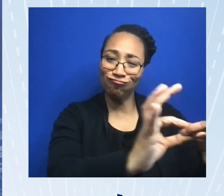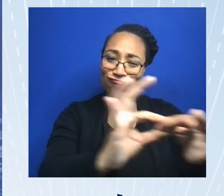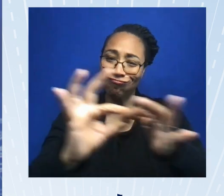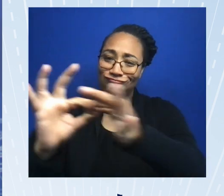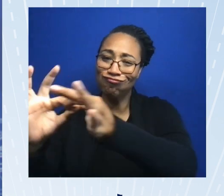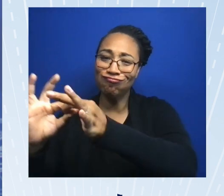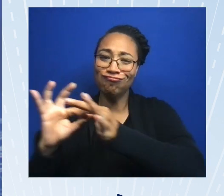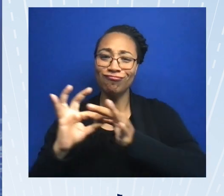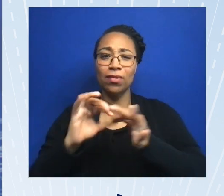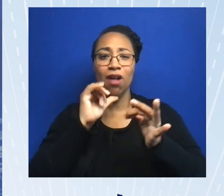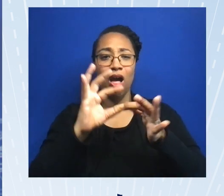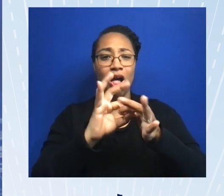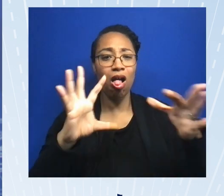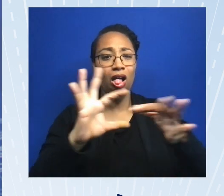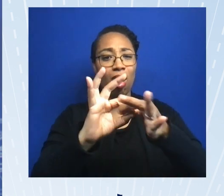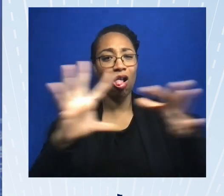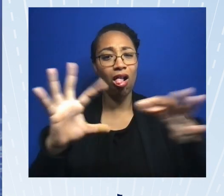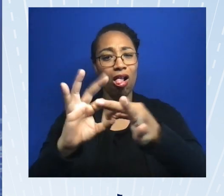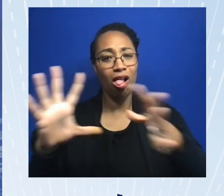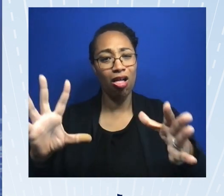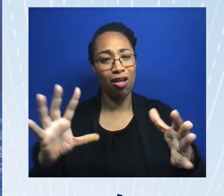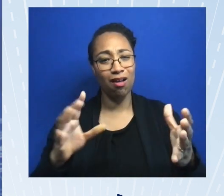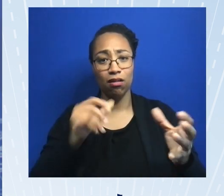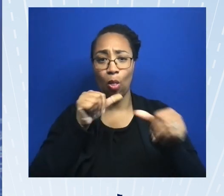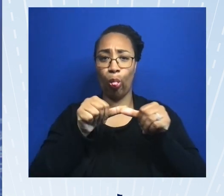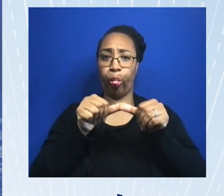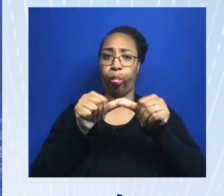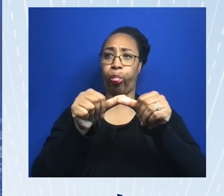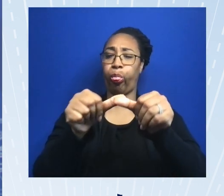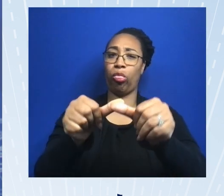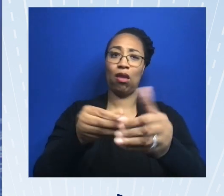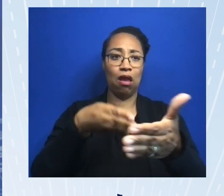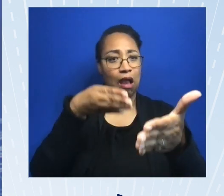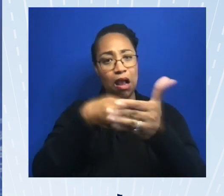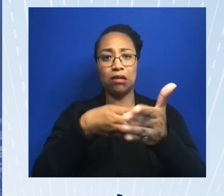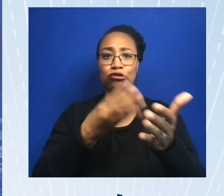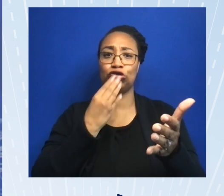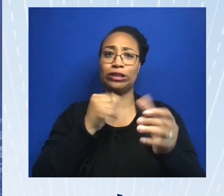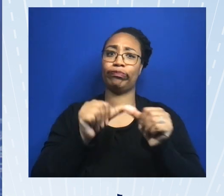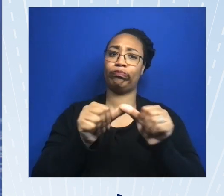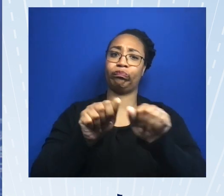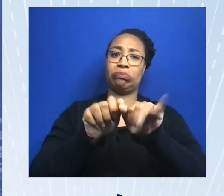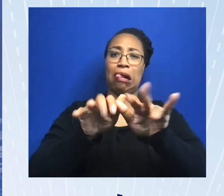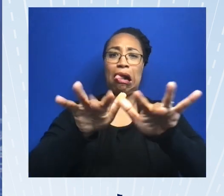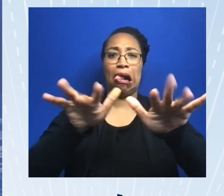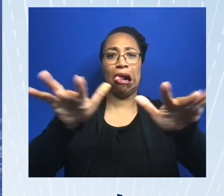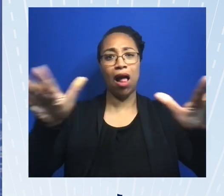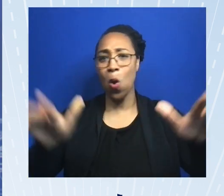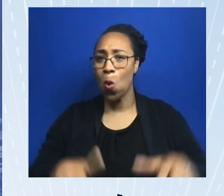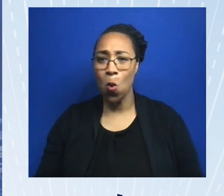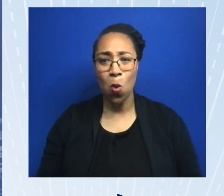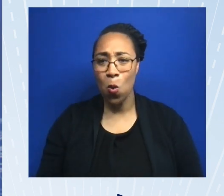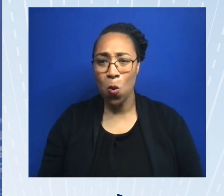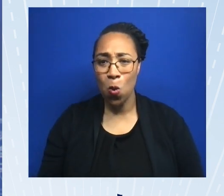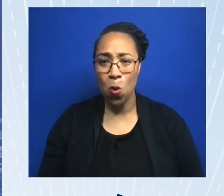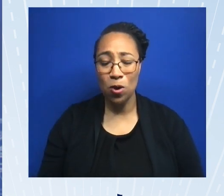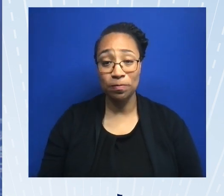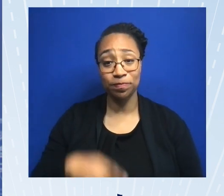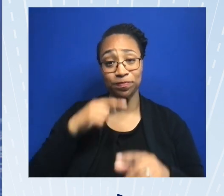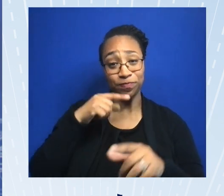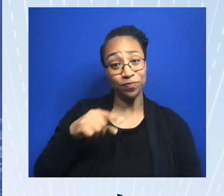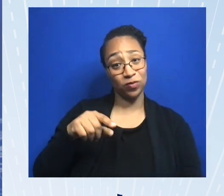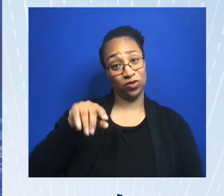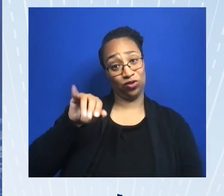gunman entered a synagogue in Colleyville, Texas, in January 2022, taking the rabbi and 4 worshipers